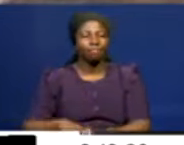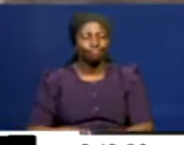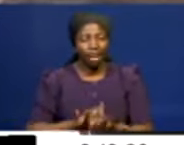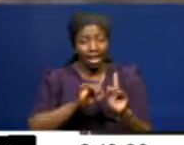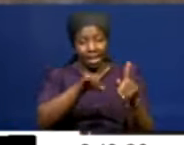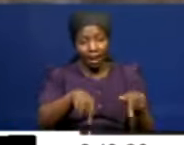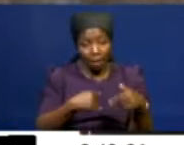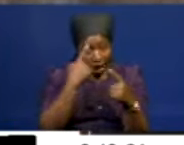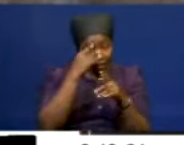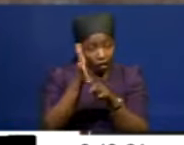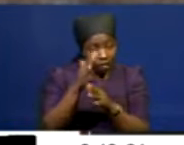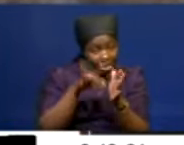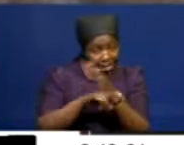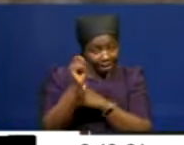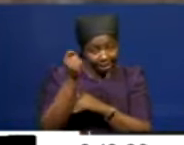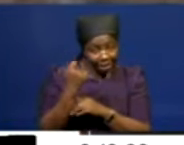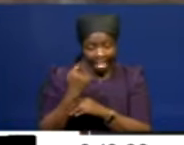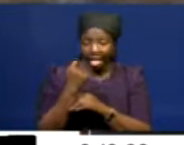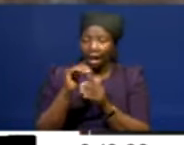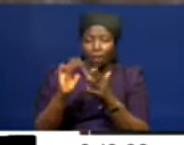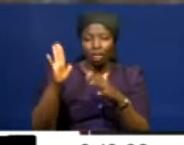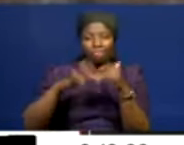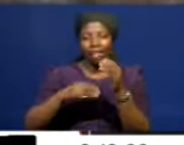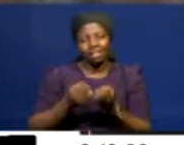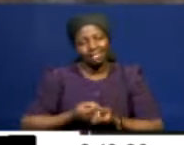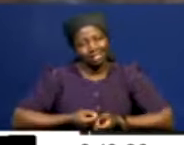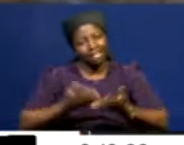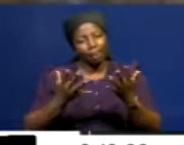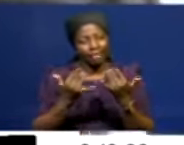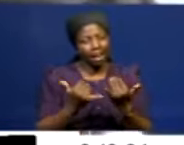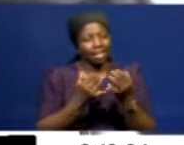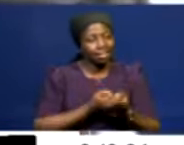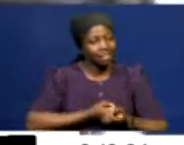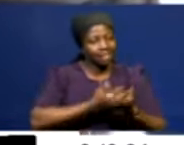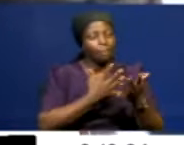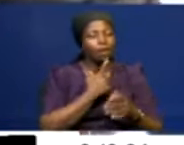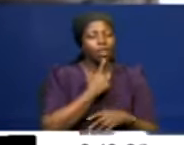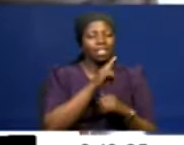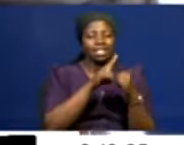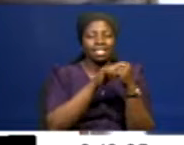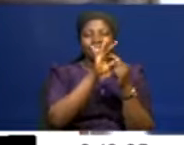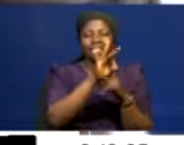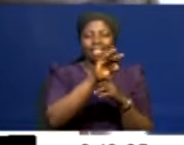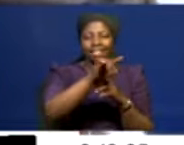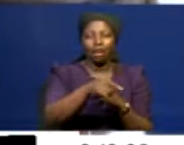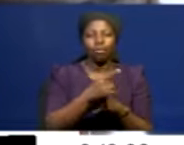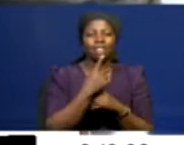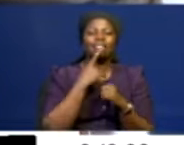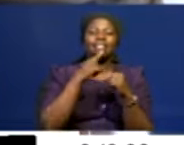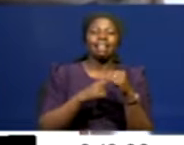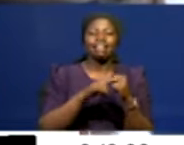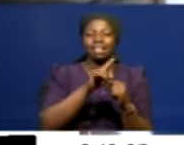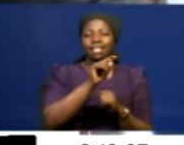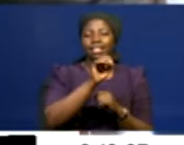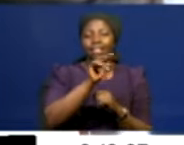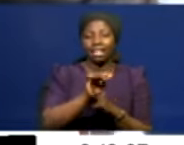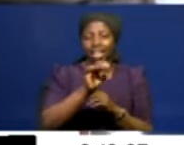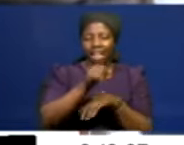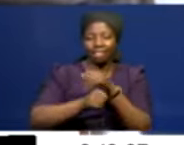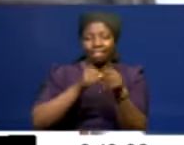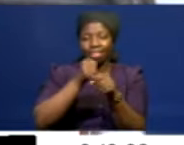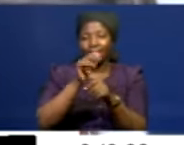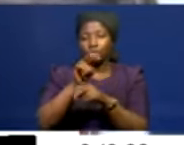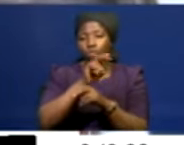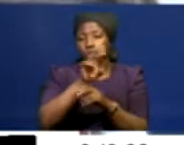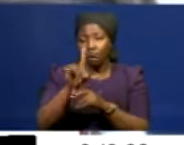Demand for fish in Kenya outstrips supply, with a current supply of 163,600 tons in 2021. This